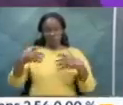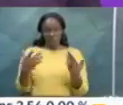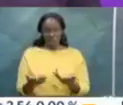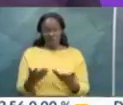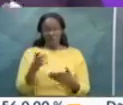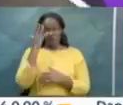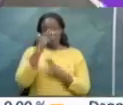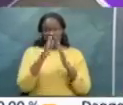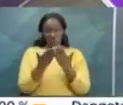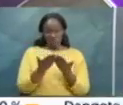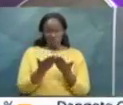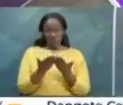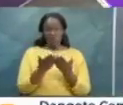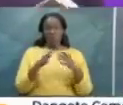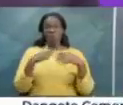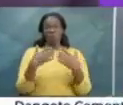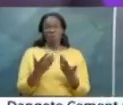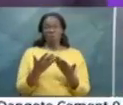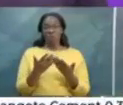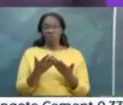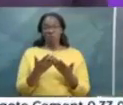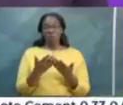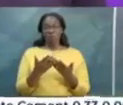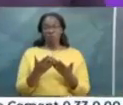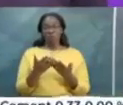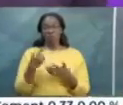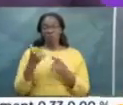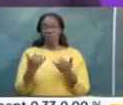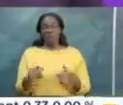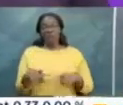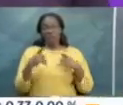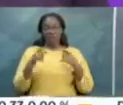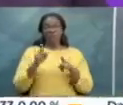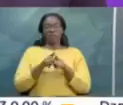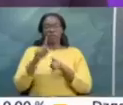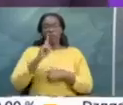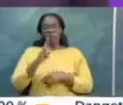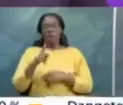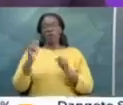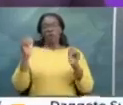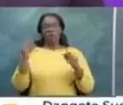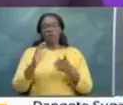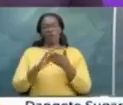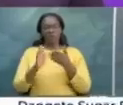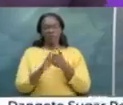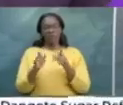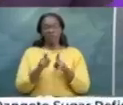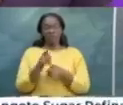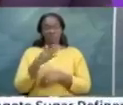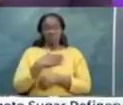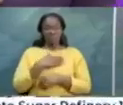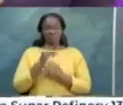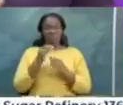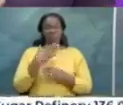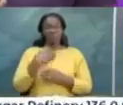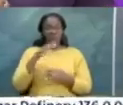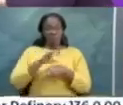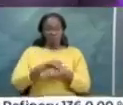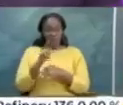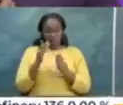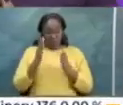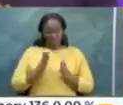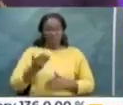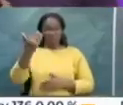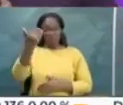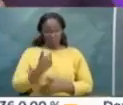at Facebook at because we are now actually live and you can order it quickly. If you want to get it a bit more